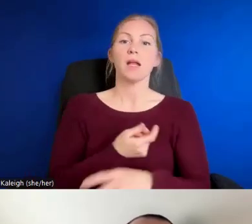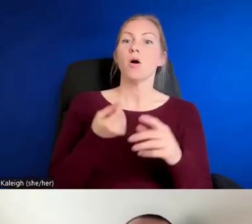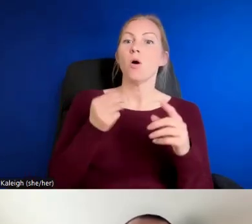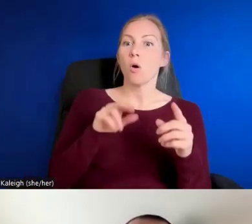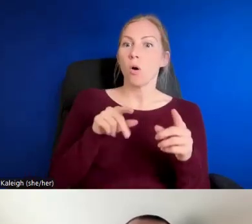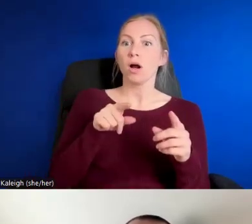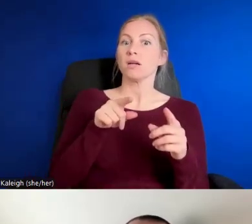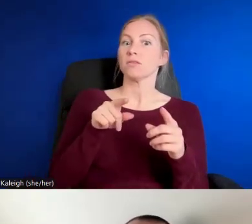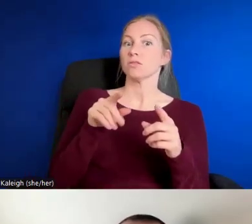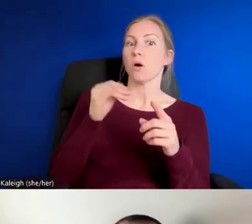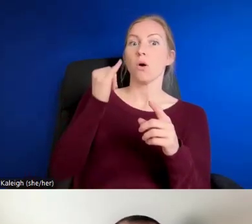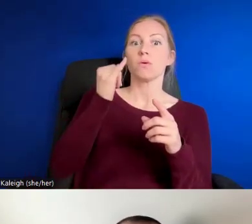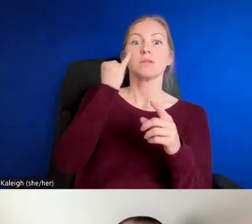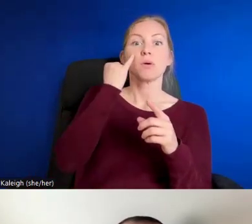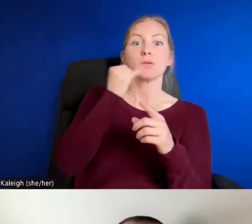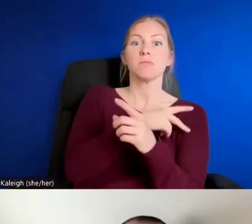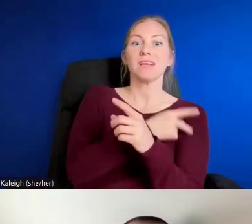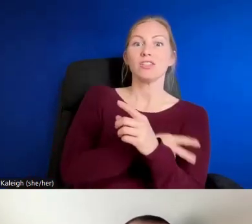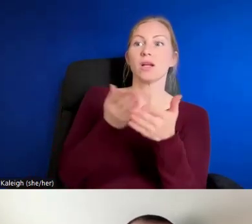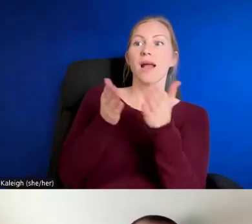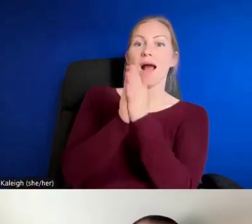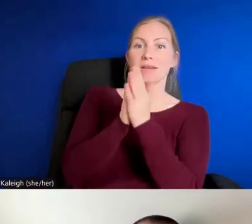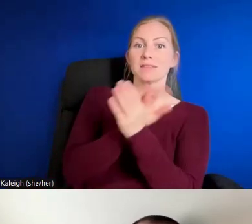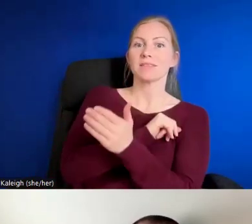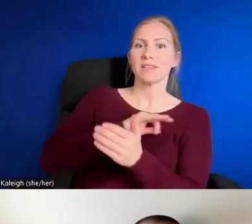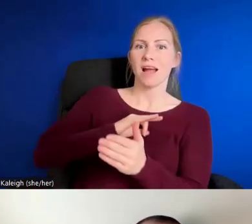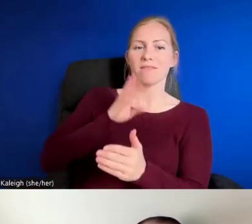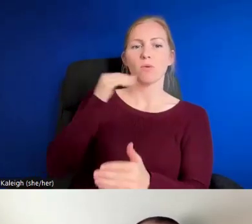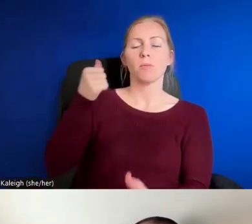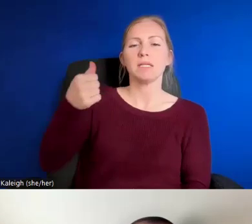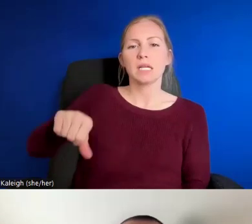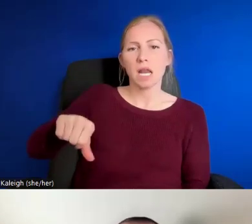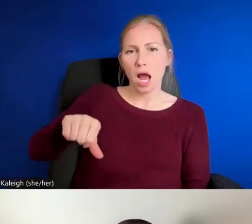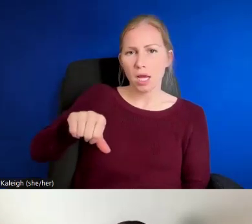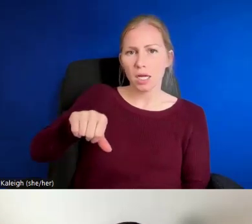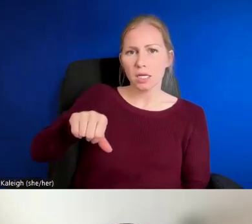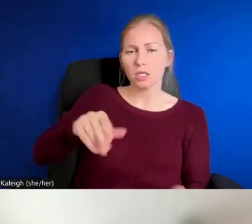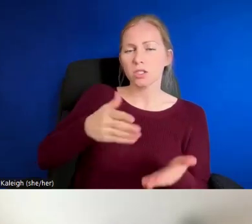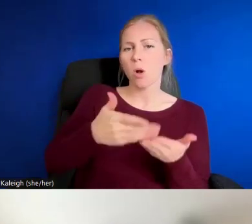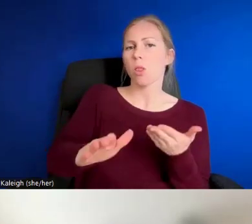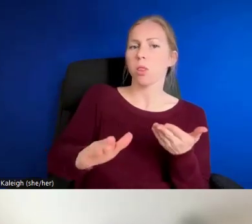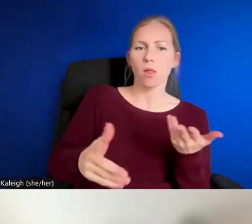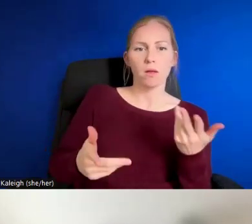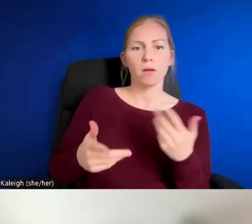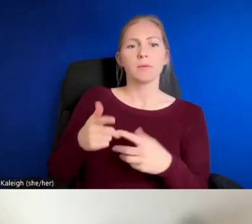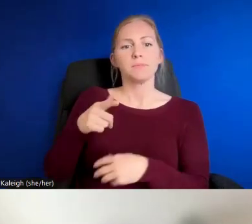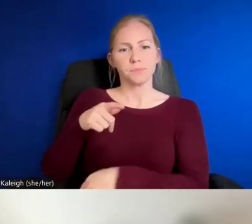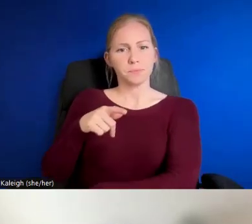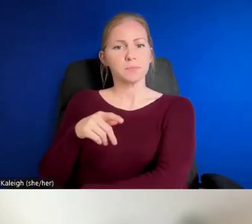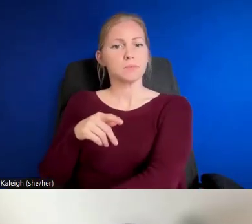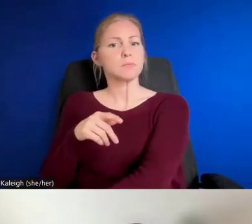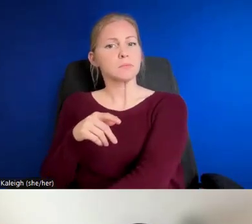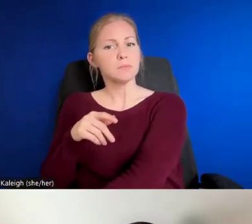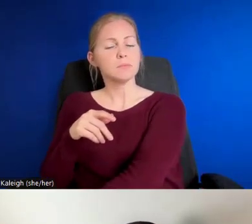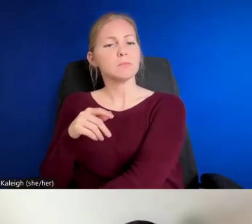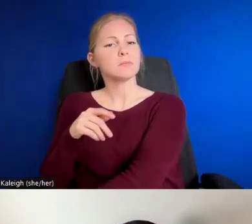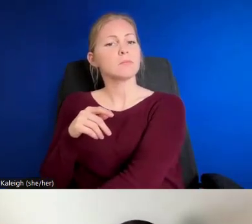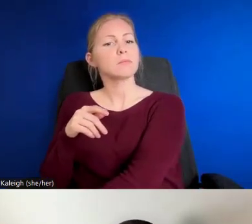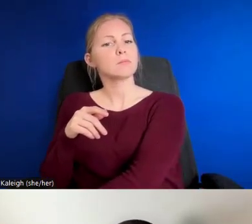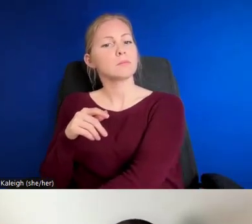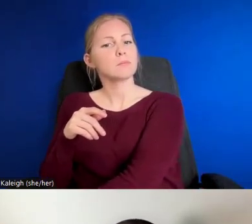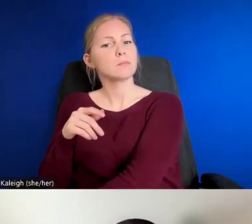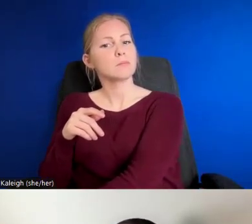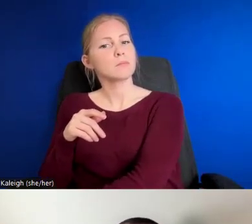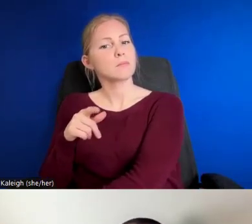staff. Particularly once staff, the security staff, are suited up for